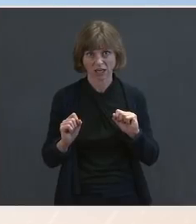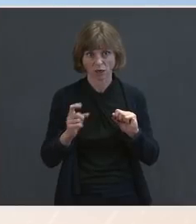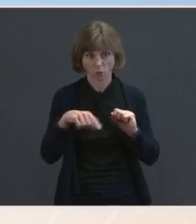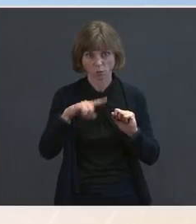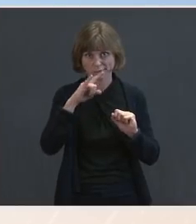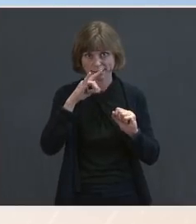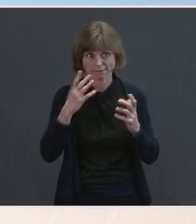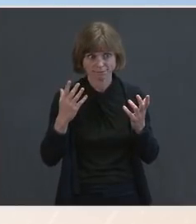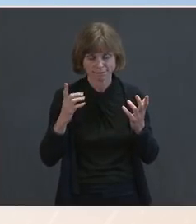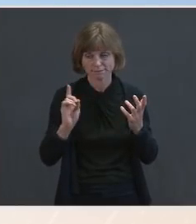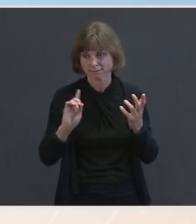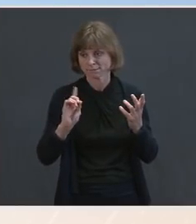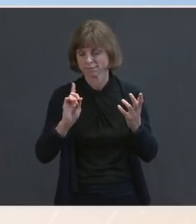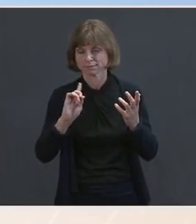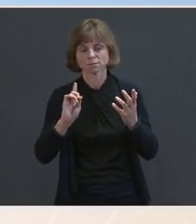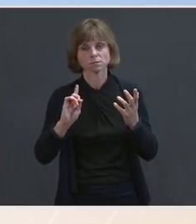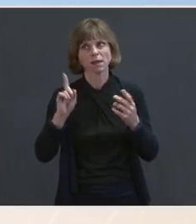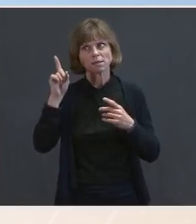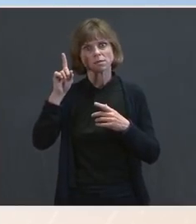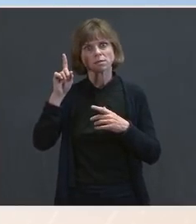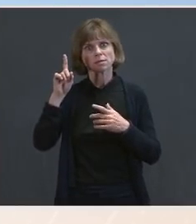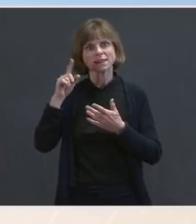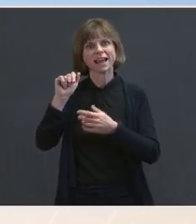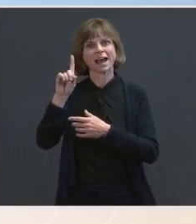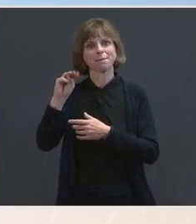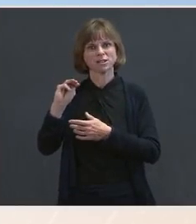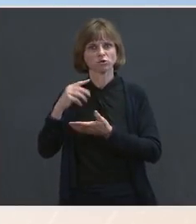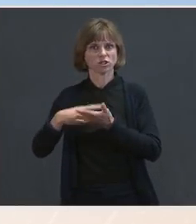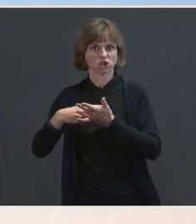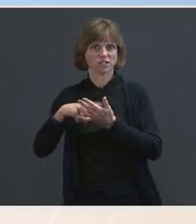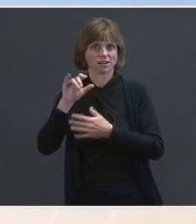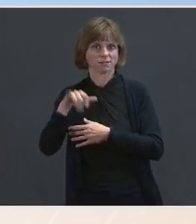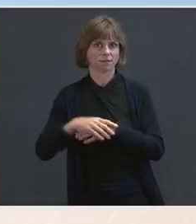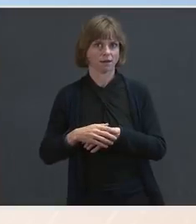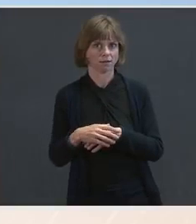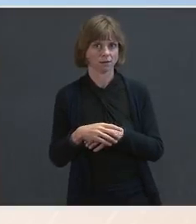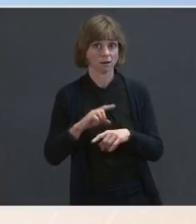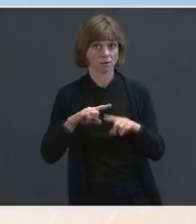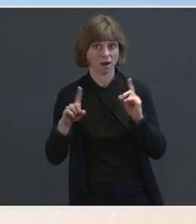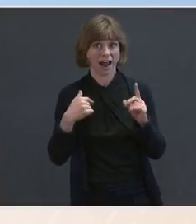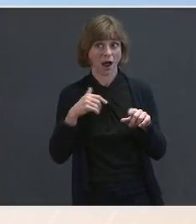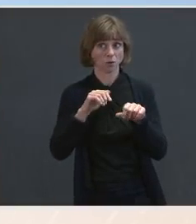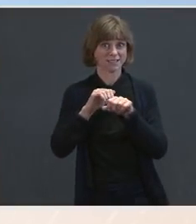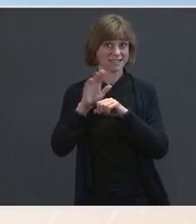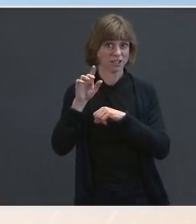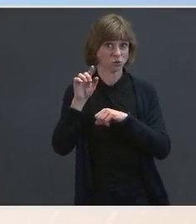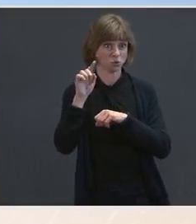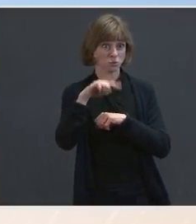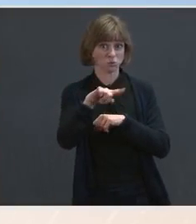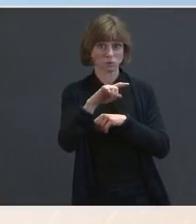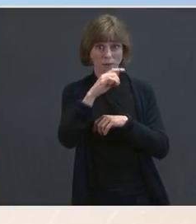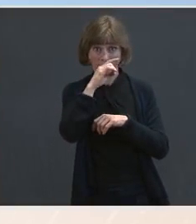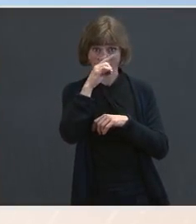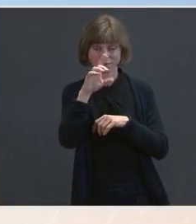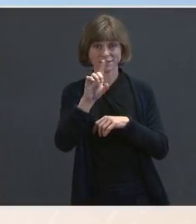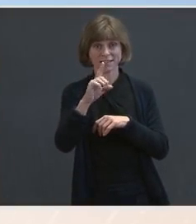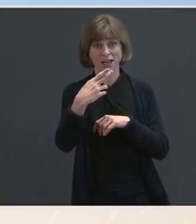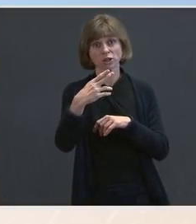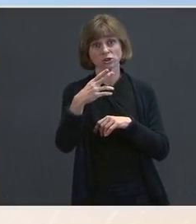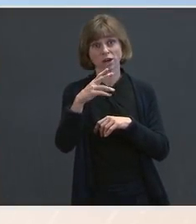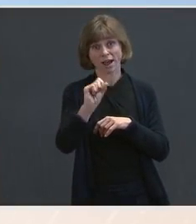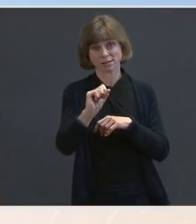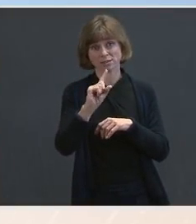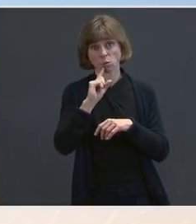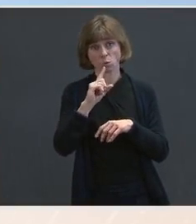under discussion in the administration, but I don't have any. I would just send you to them, who oversee the Department of Homeland Security, oversees the